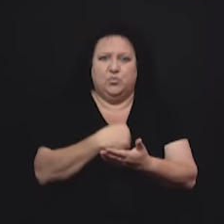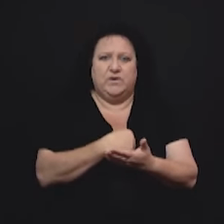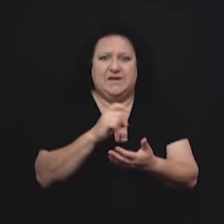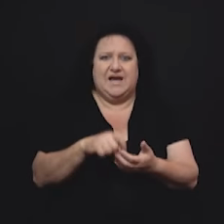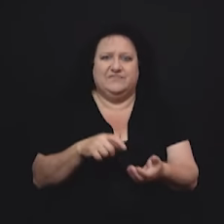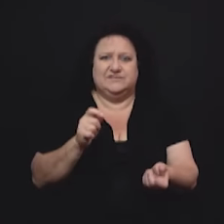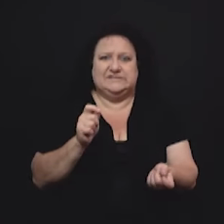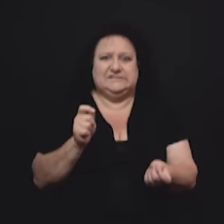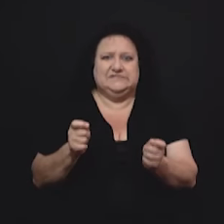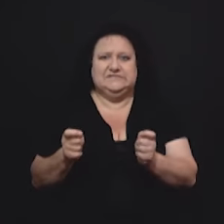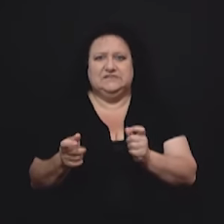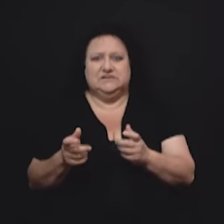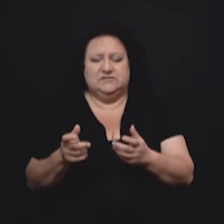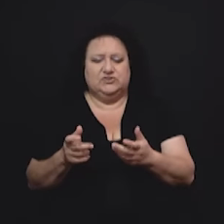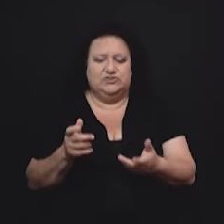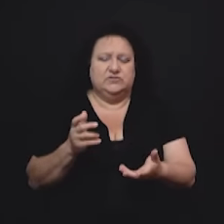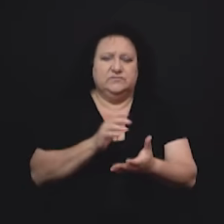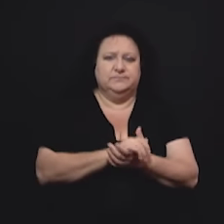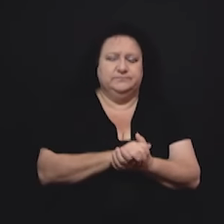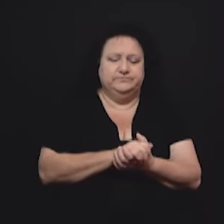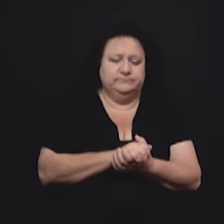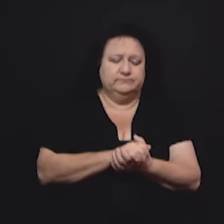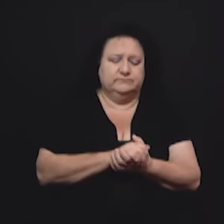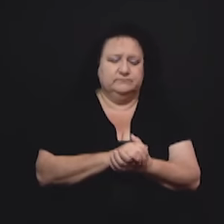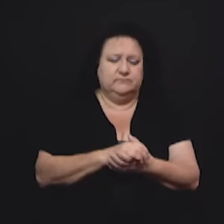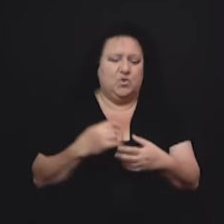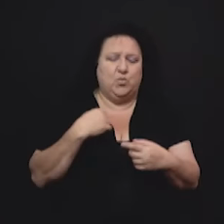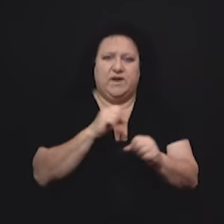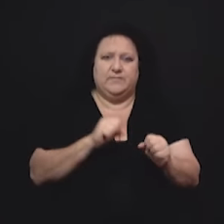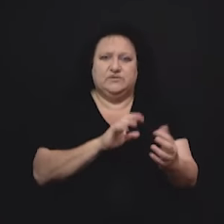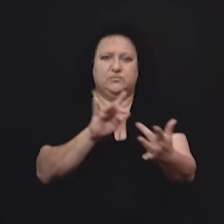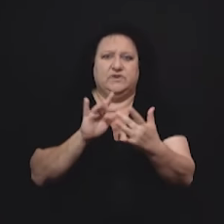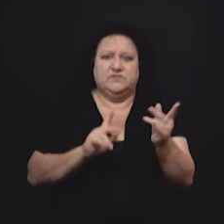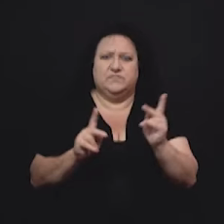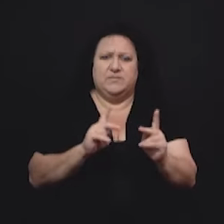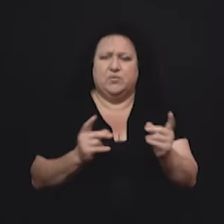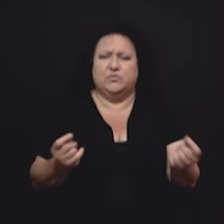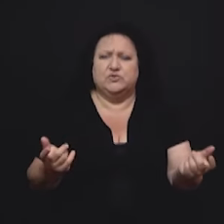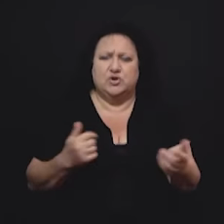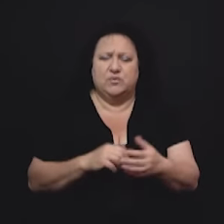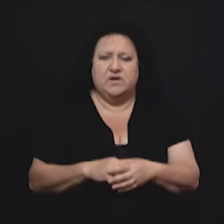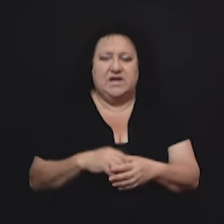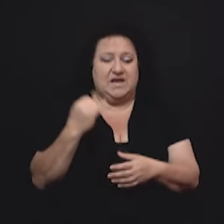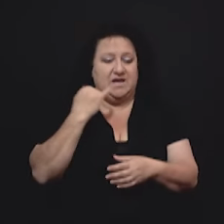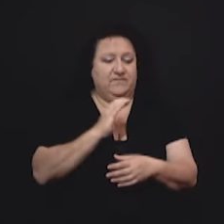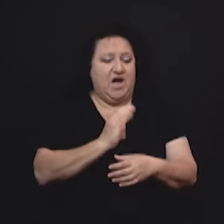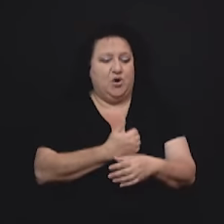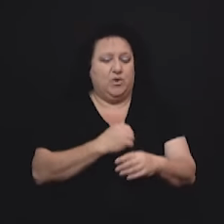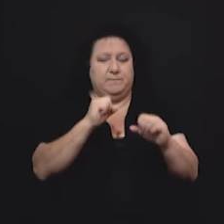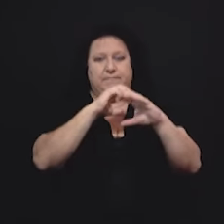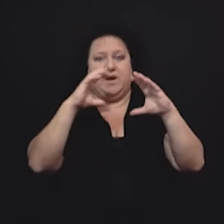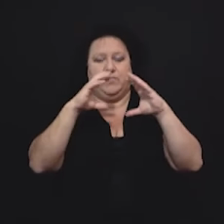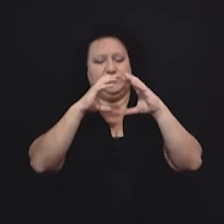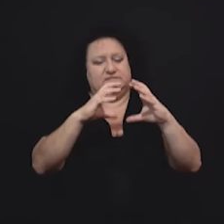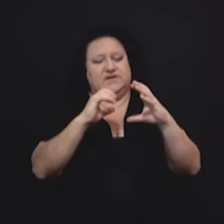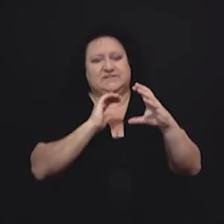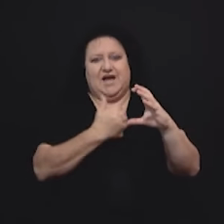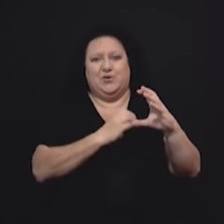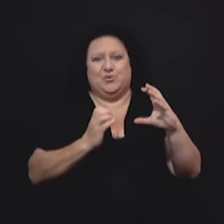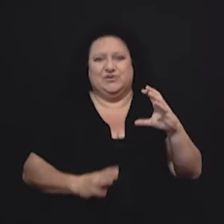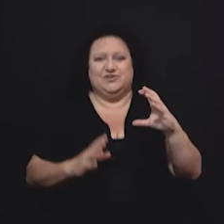to reach the gospel? And I challenged us, if our bubbles are a Christian bubble, we needed to pop the bubble, because God was drawing people